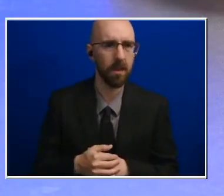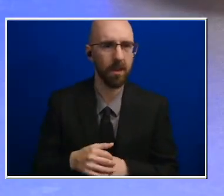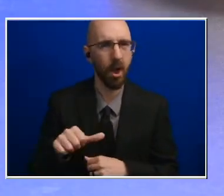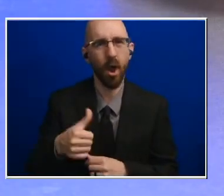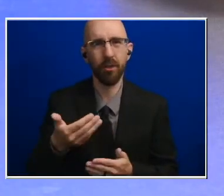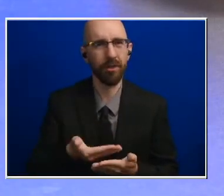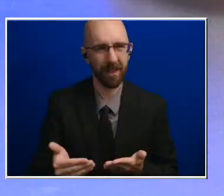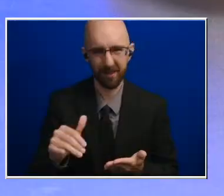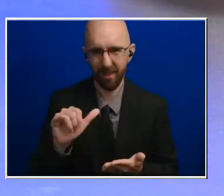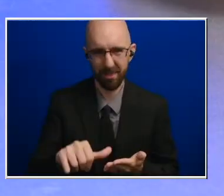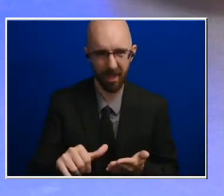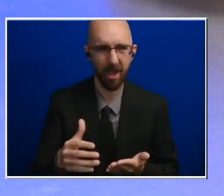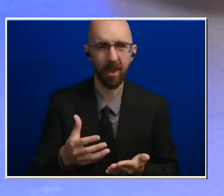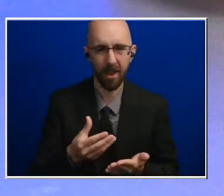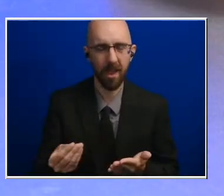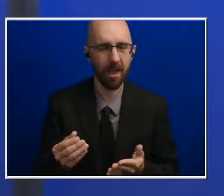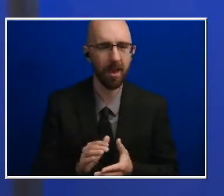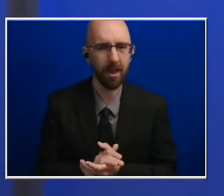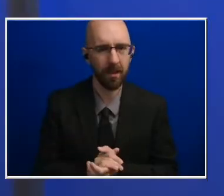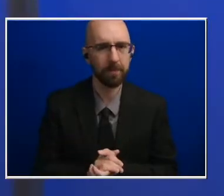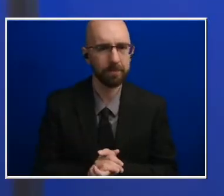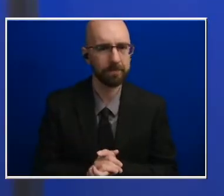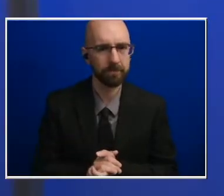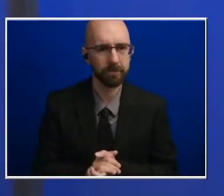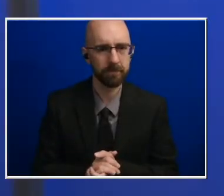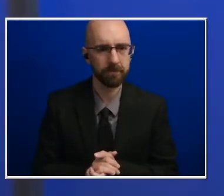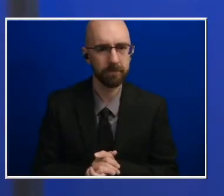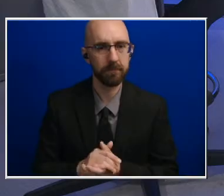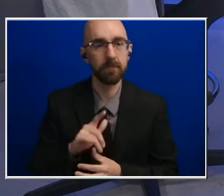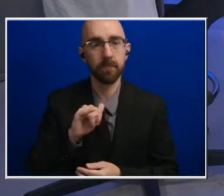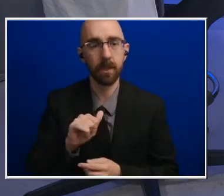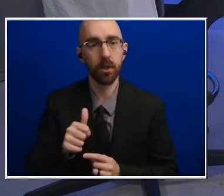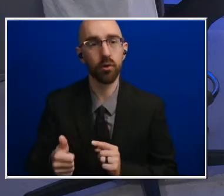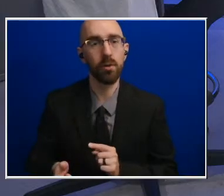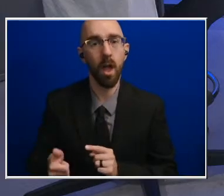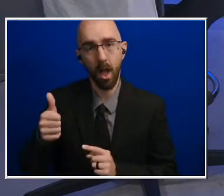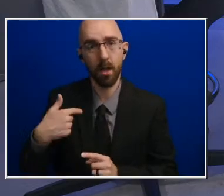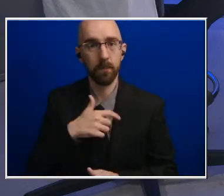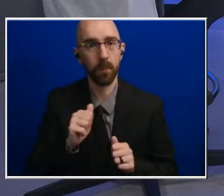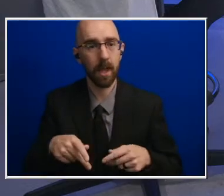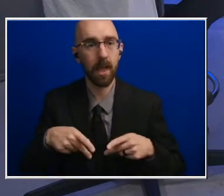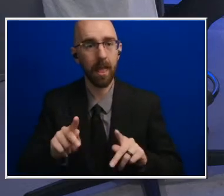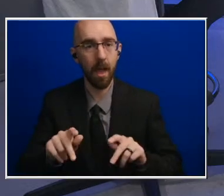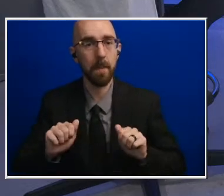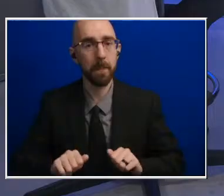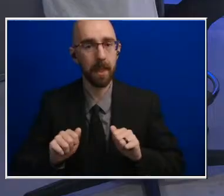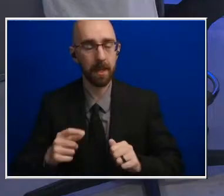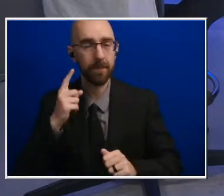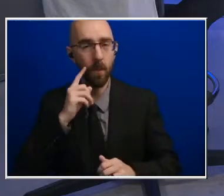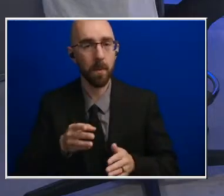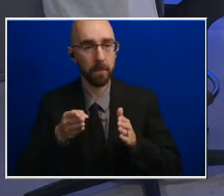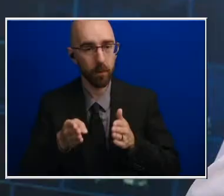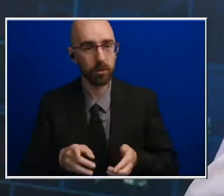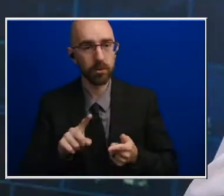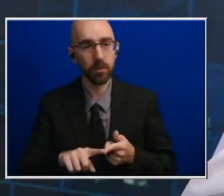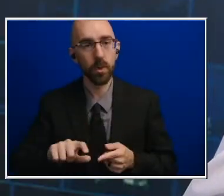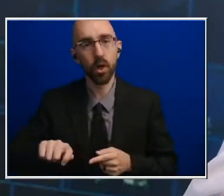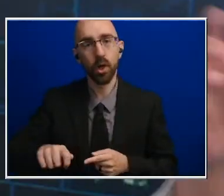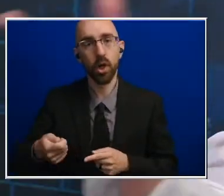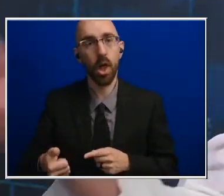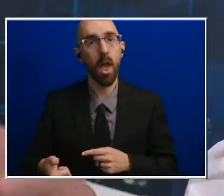And You can actually turn it up. Like we can allow the ability for the person to turn it up or down on their